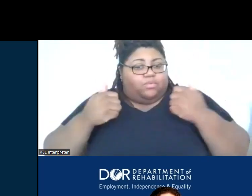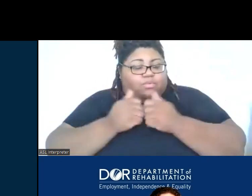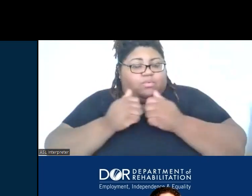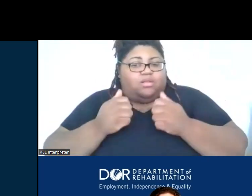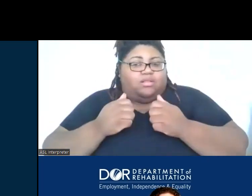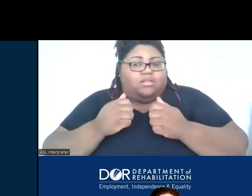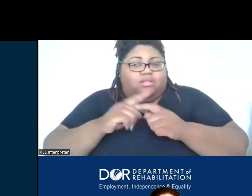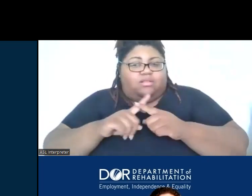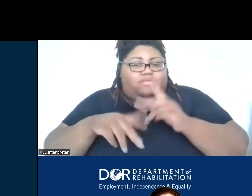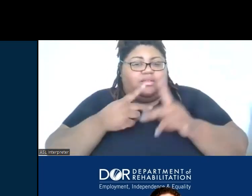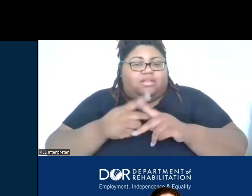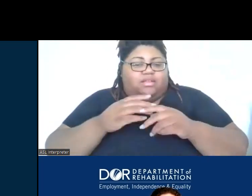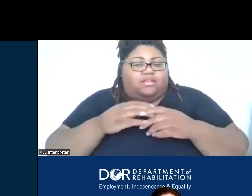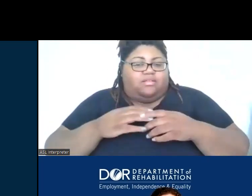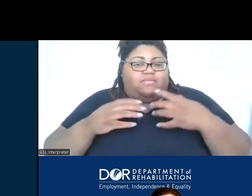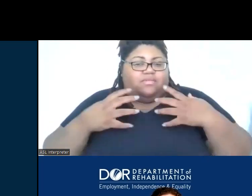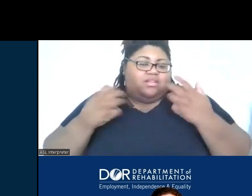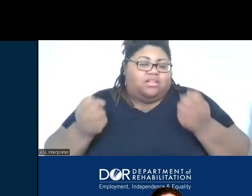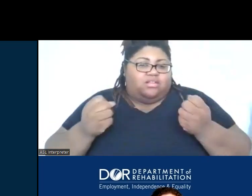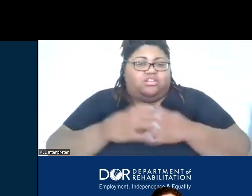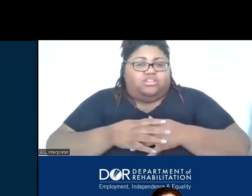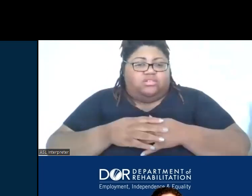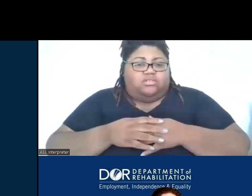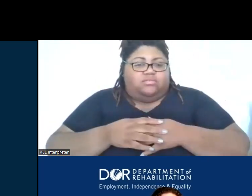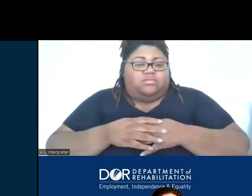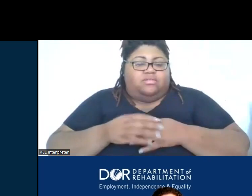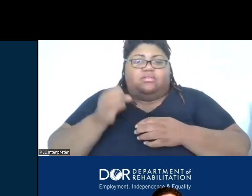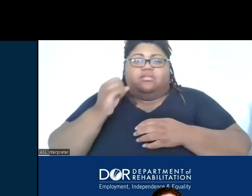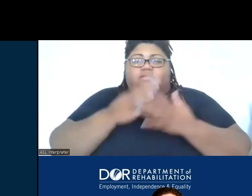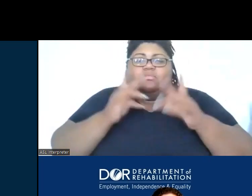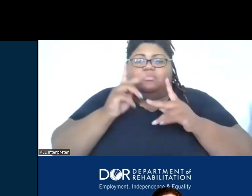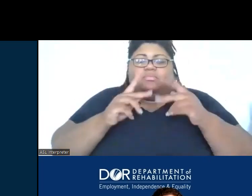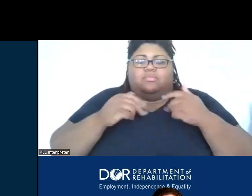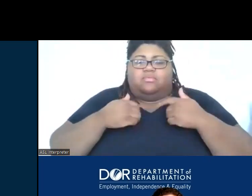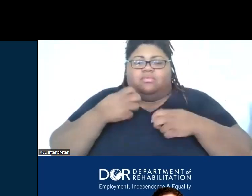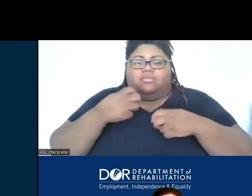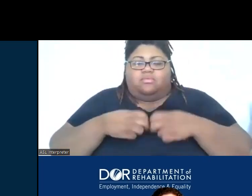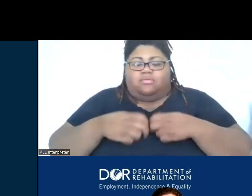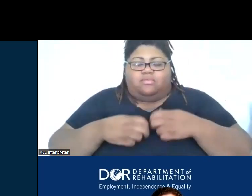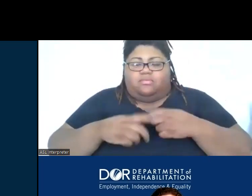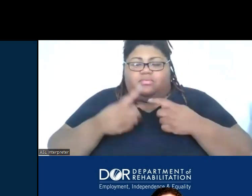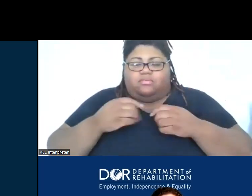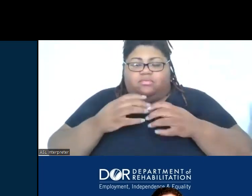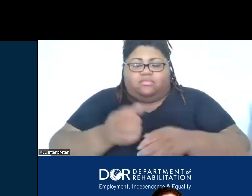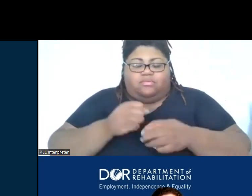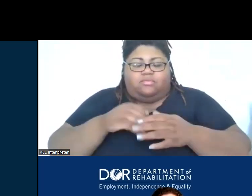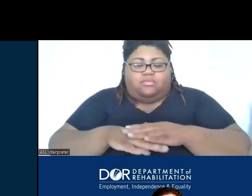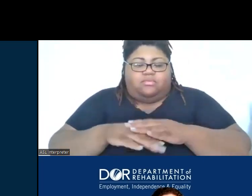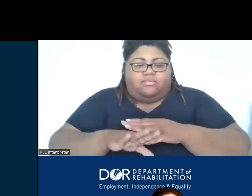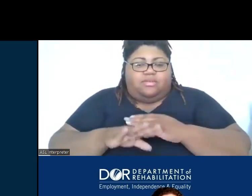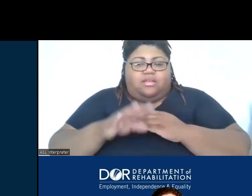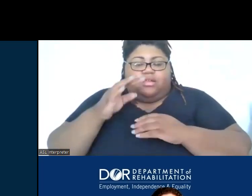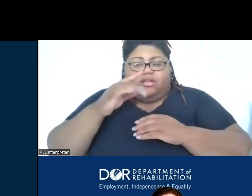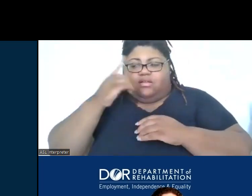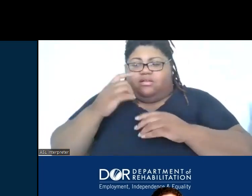If people are having issues with vaccine access, getting COVID tests, because testing is still very